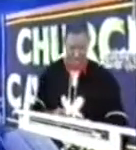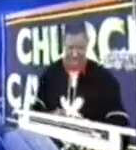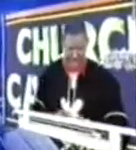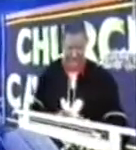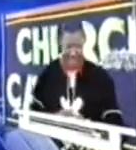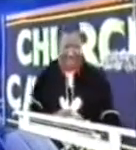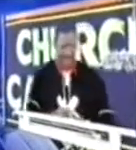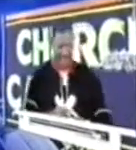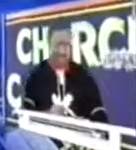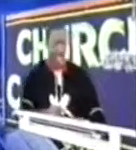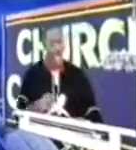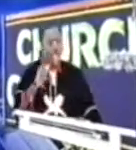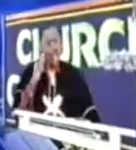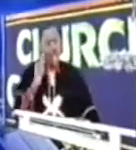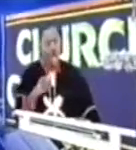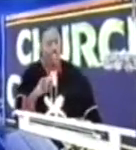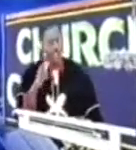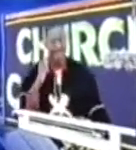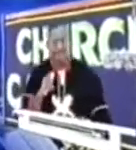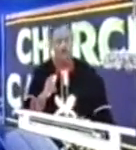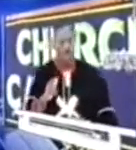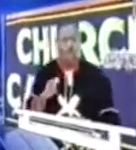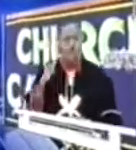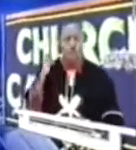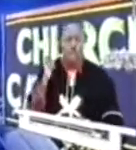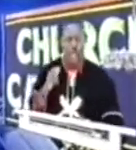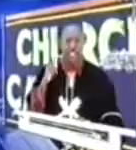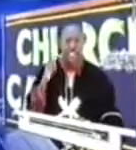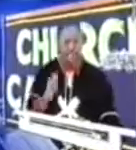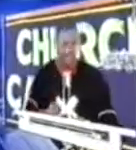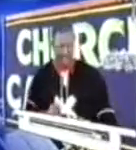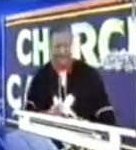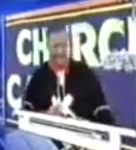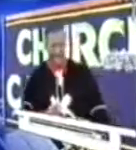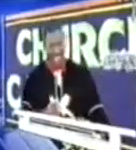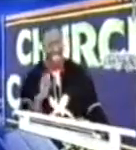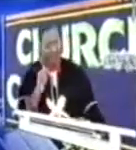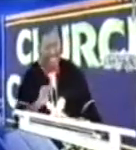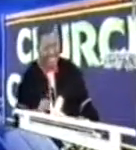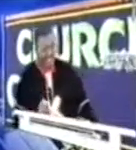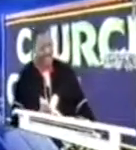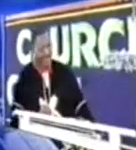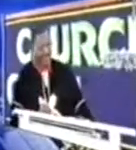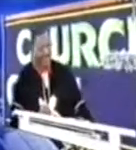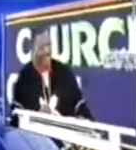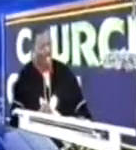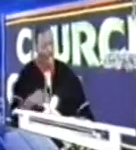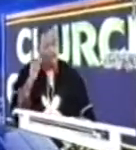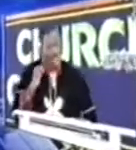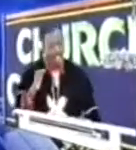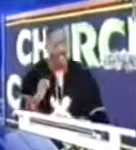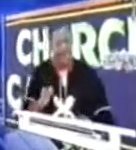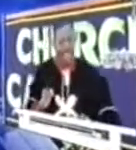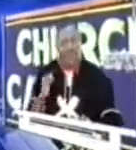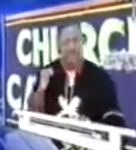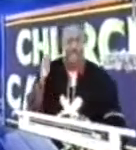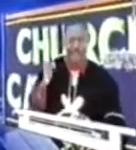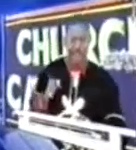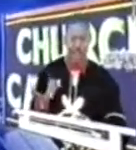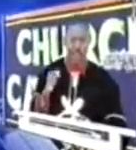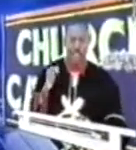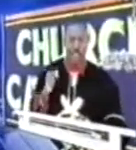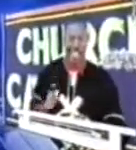you, brethren, note those who cause divisions and offenses, contrary to